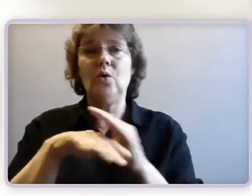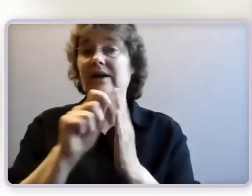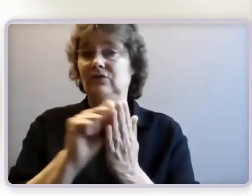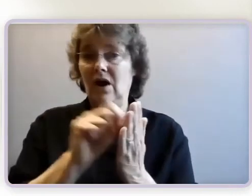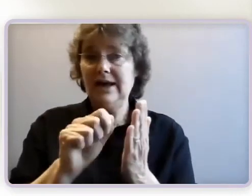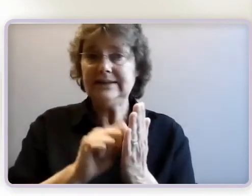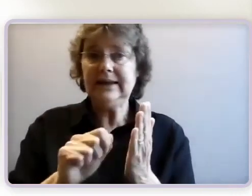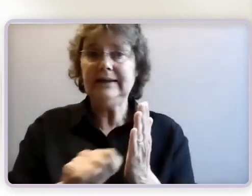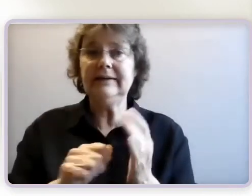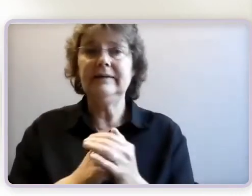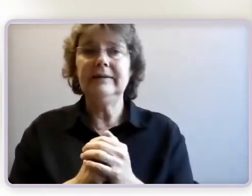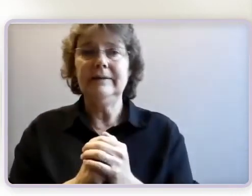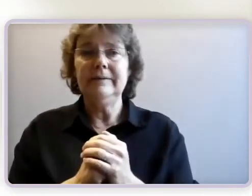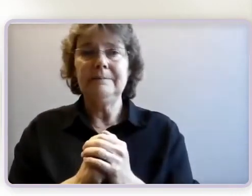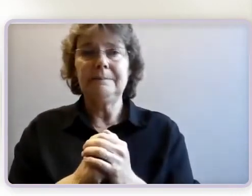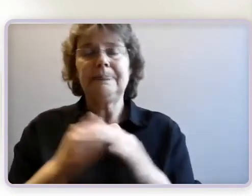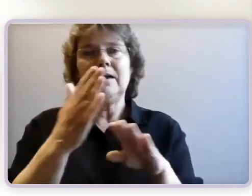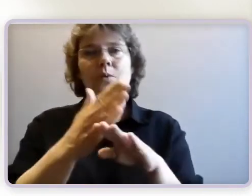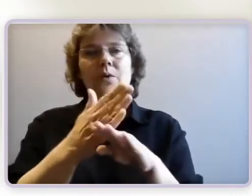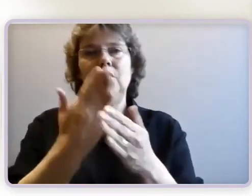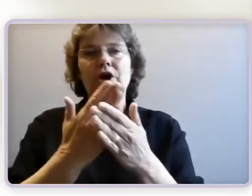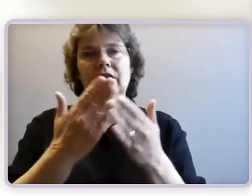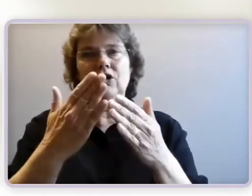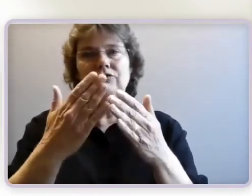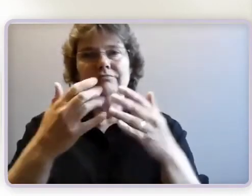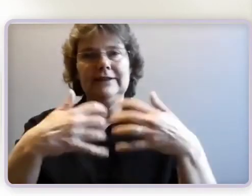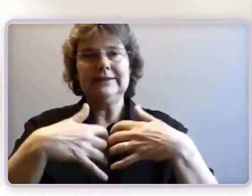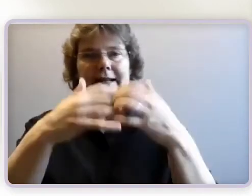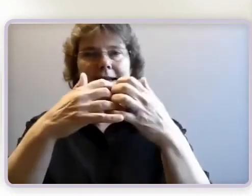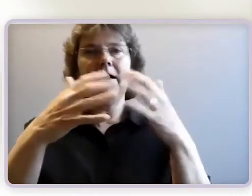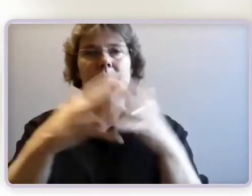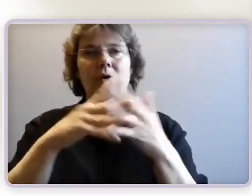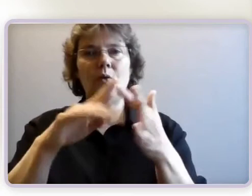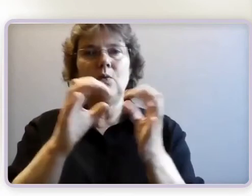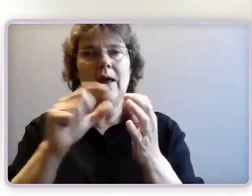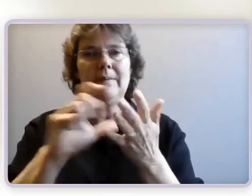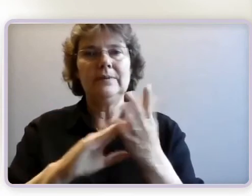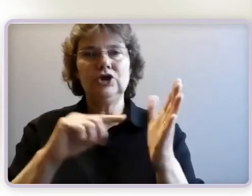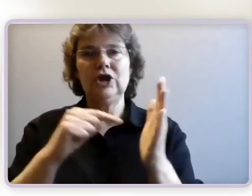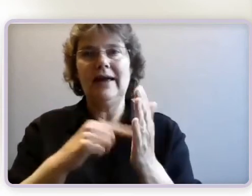and we're also currently working on setting up web chat for the info line.